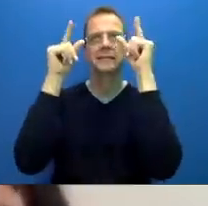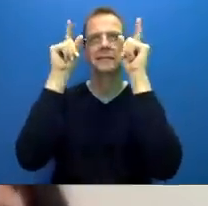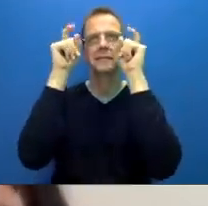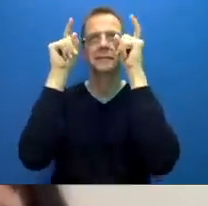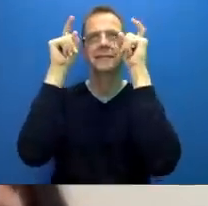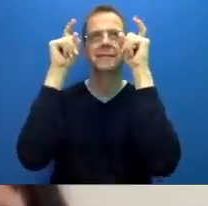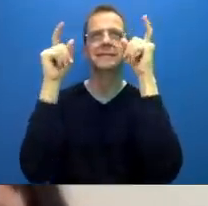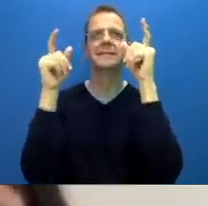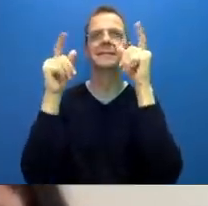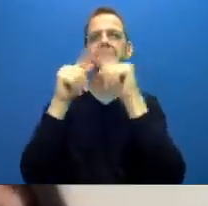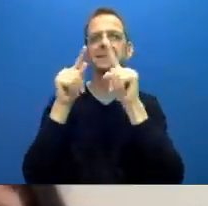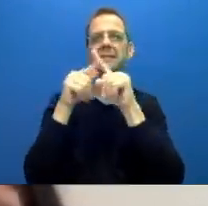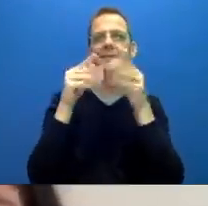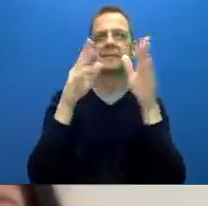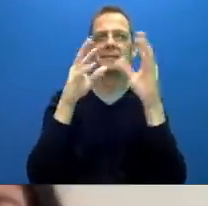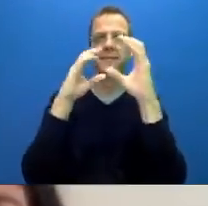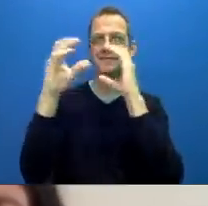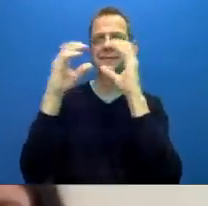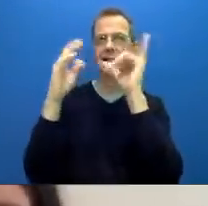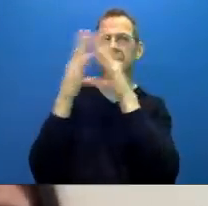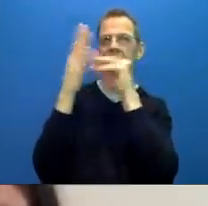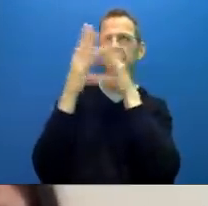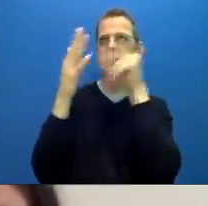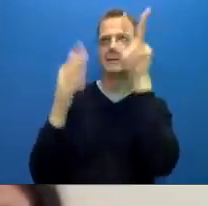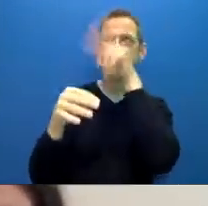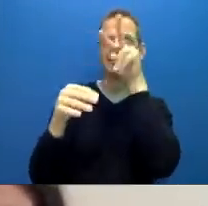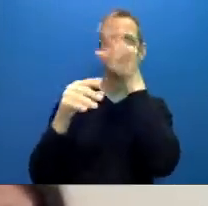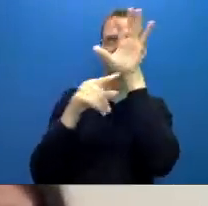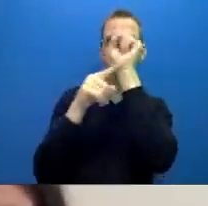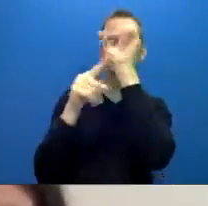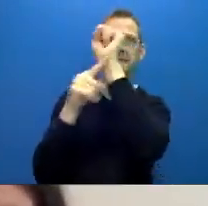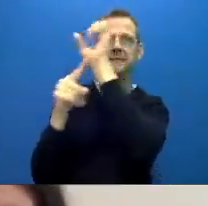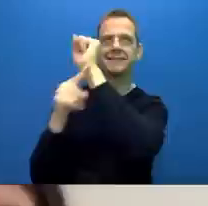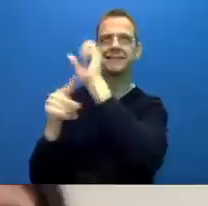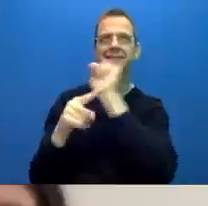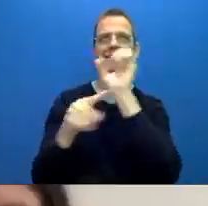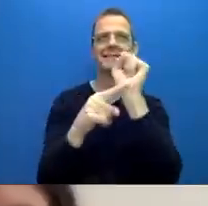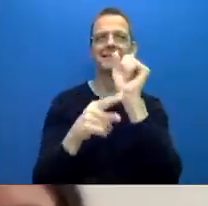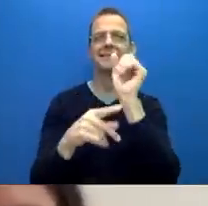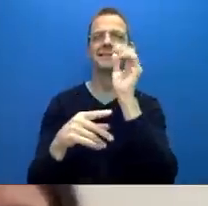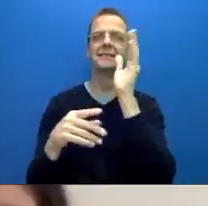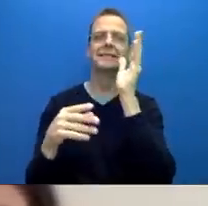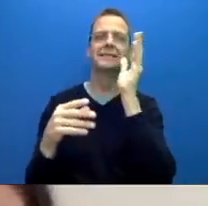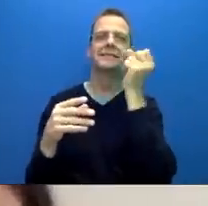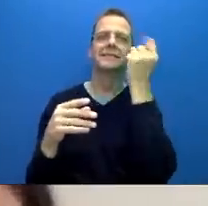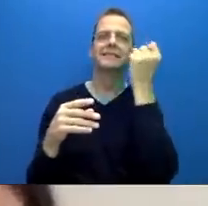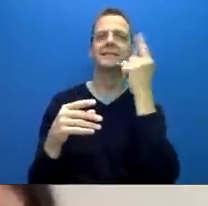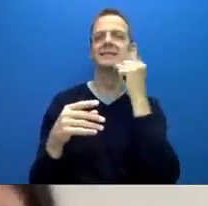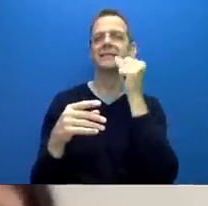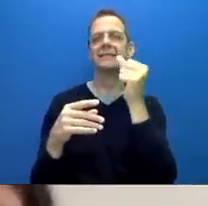negative impact on their development. In terms of other questions about bacteria buildup